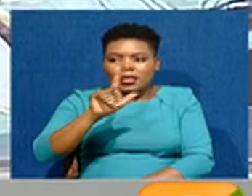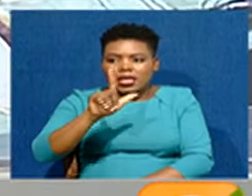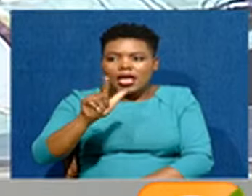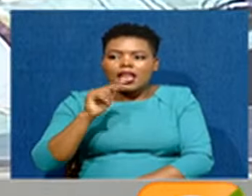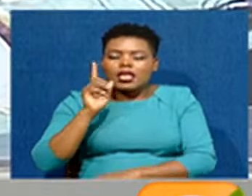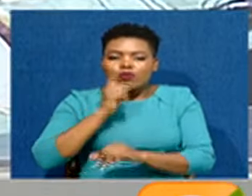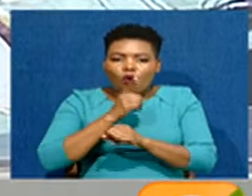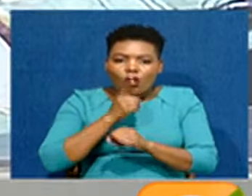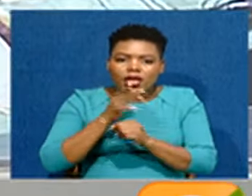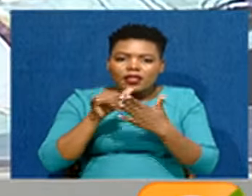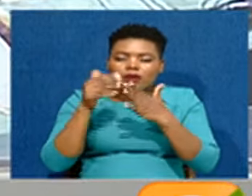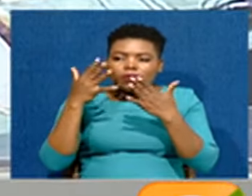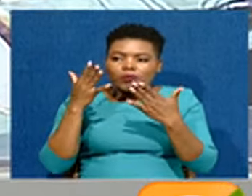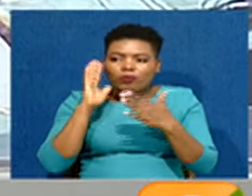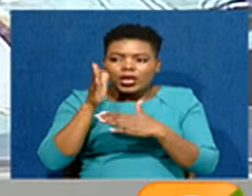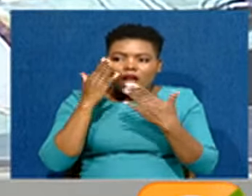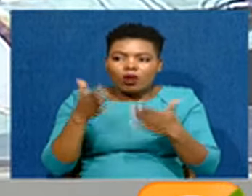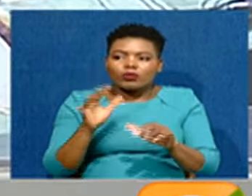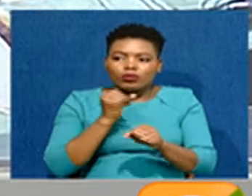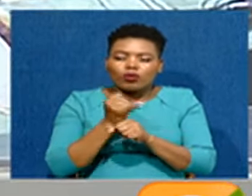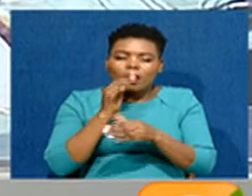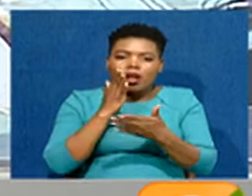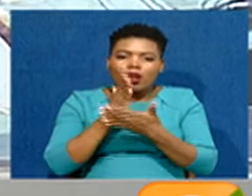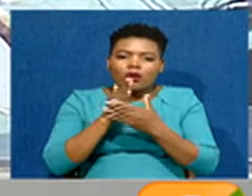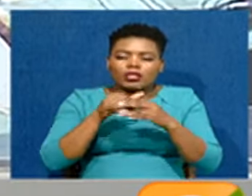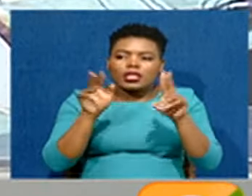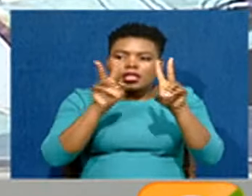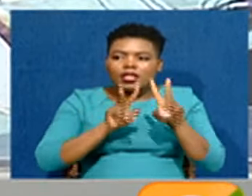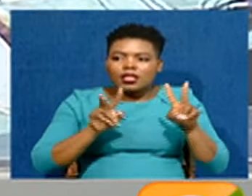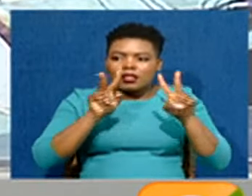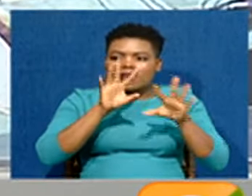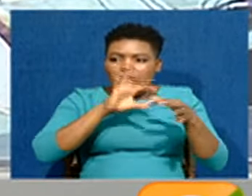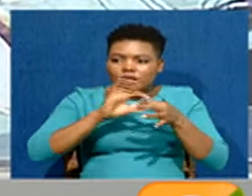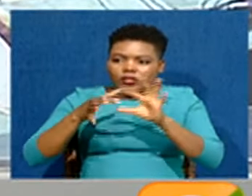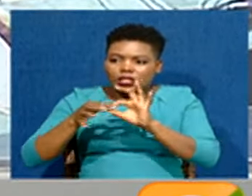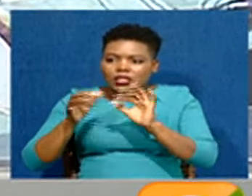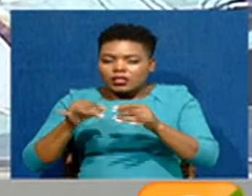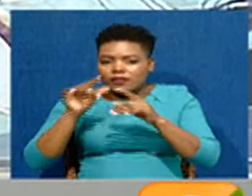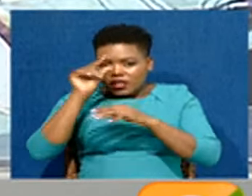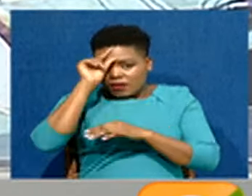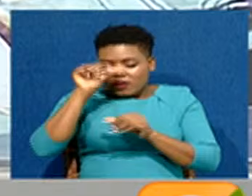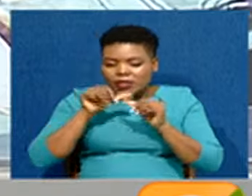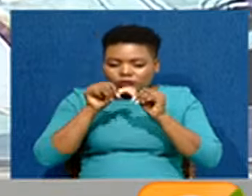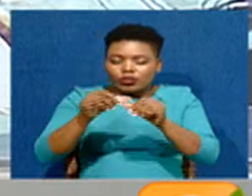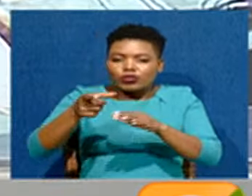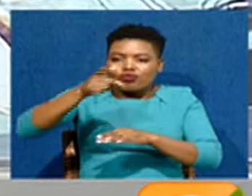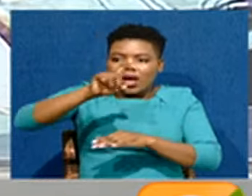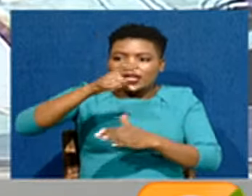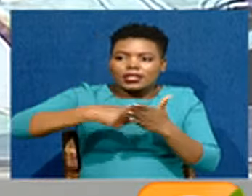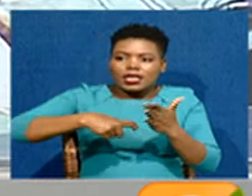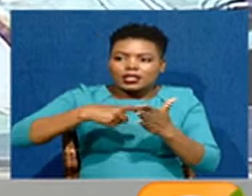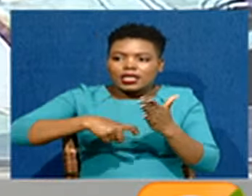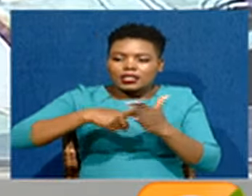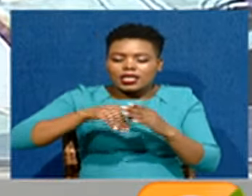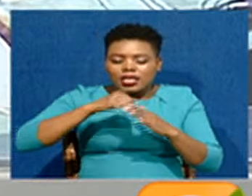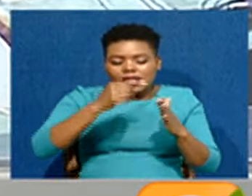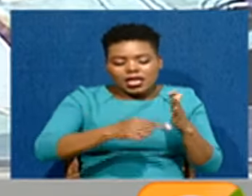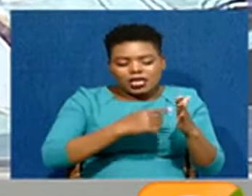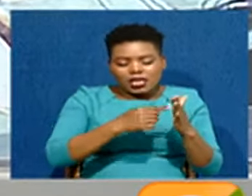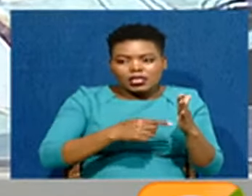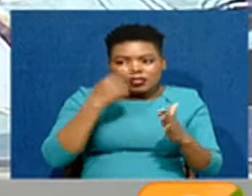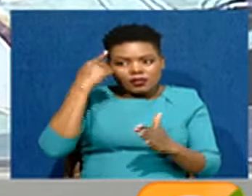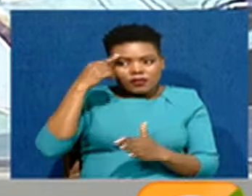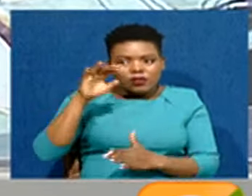losses in the alcoholic beverage value chain. If the government pushes through with its intention to increase taxes in the industry in